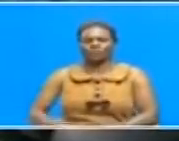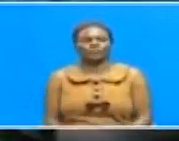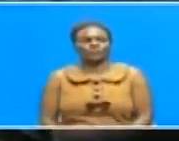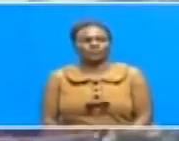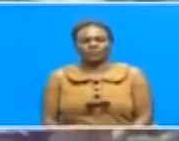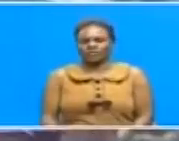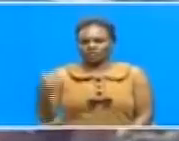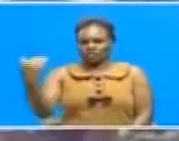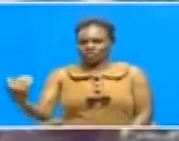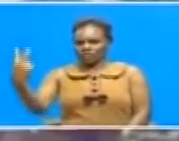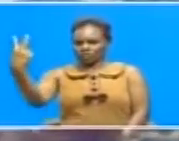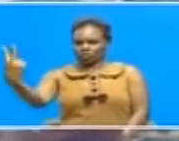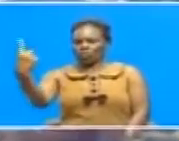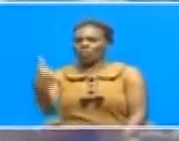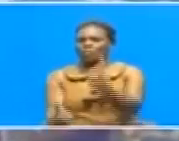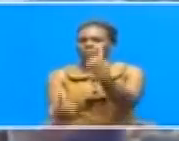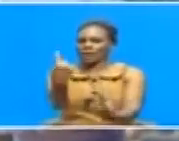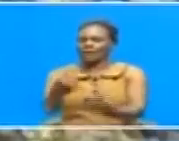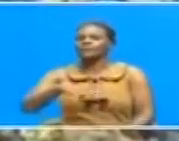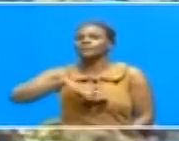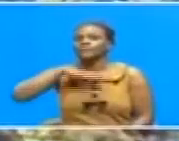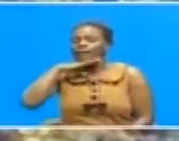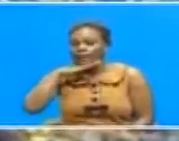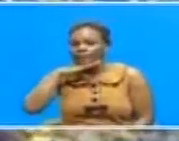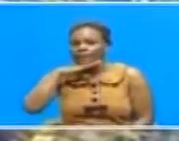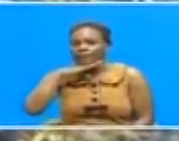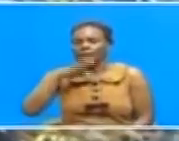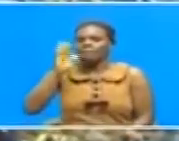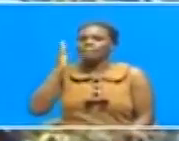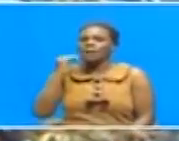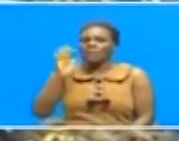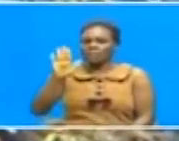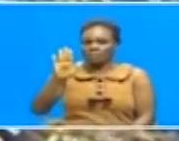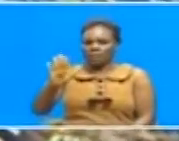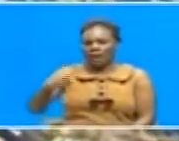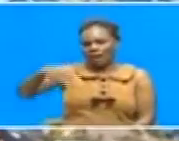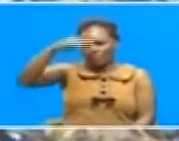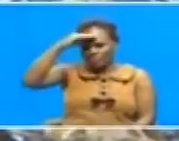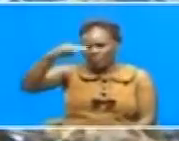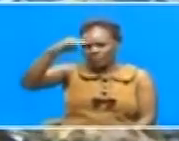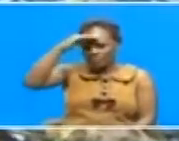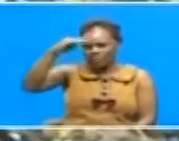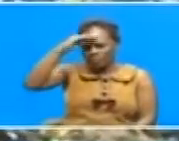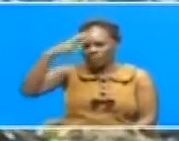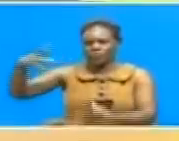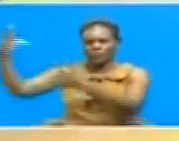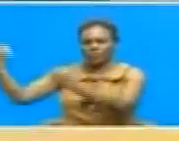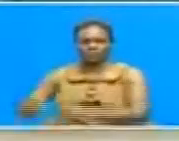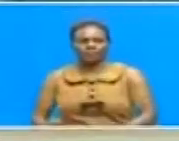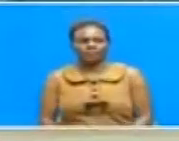And two children burned to death in Kabarnet as their mother goes for a drinking spree.